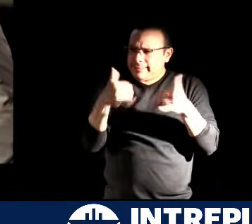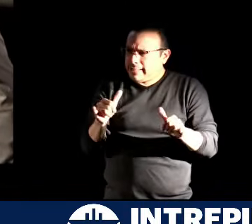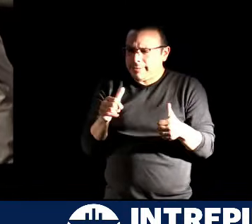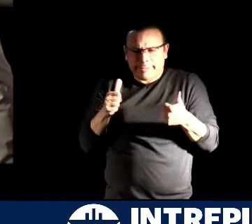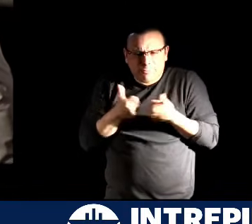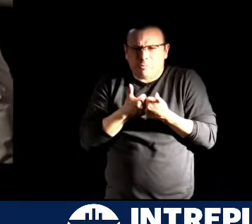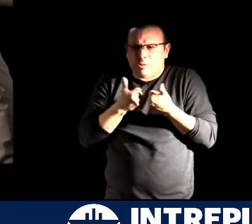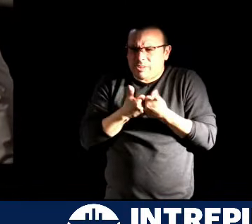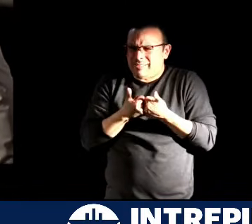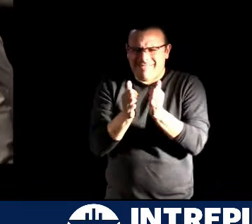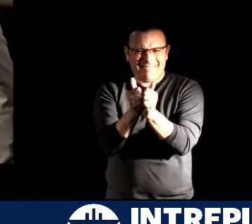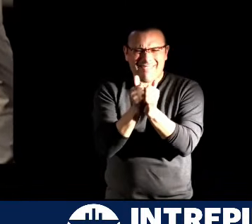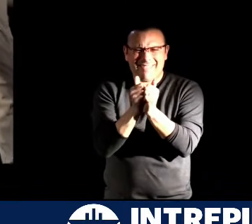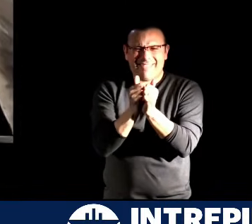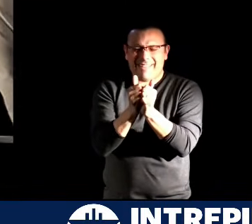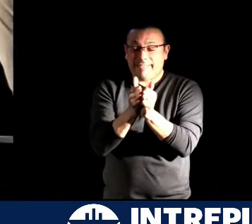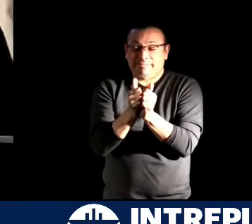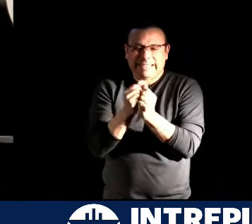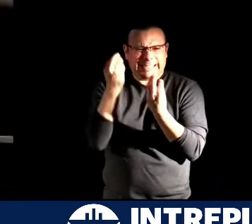now.